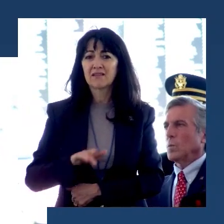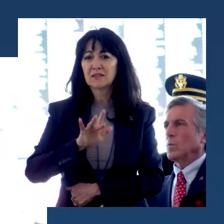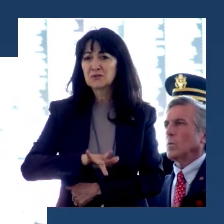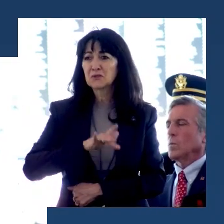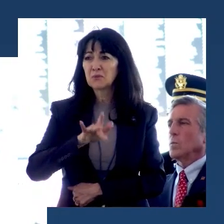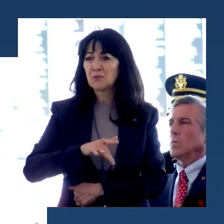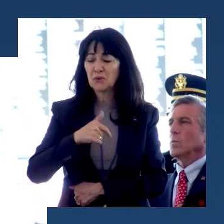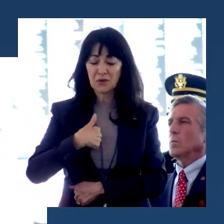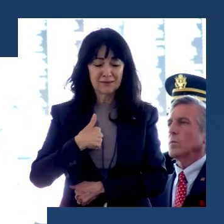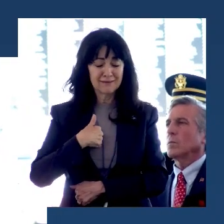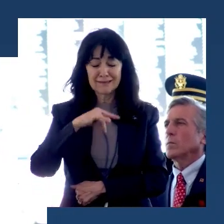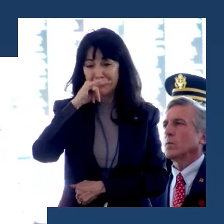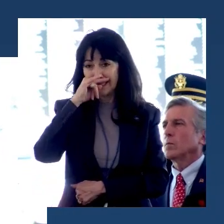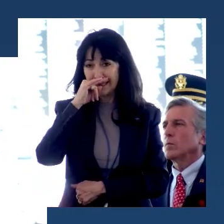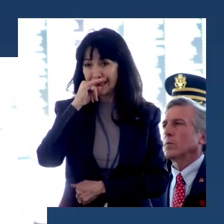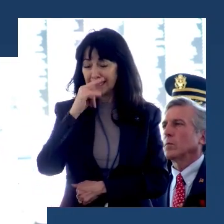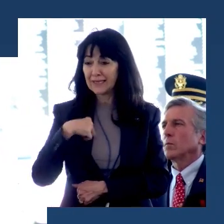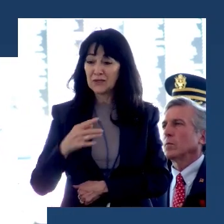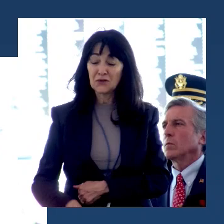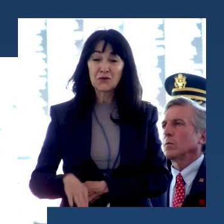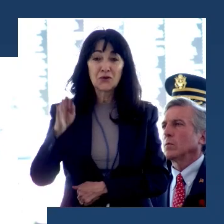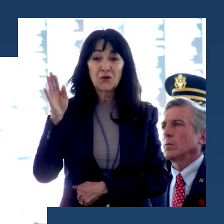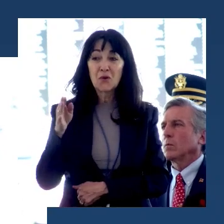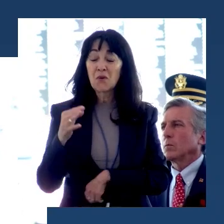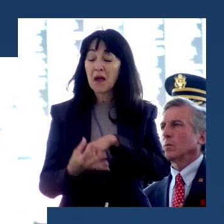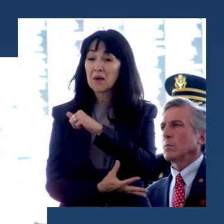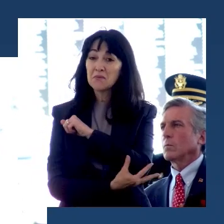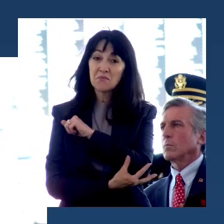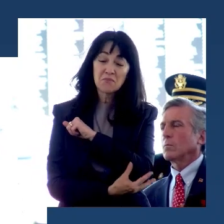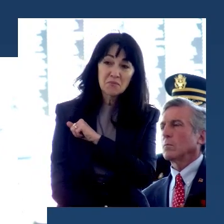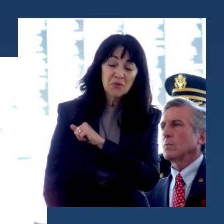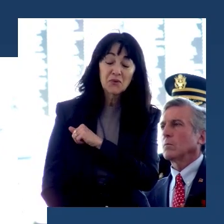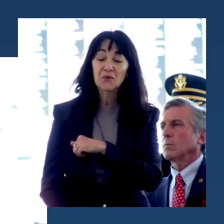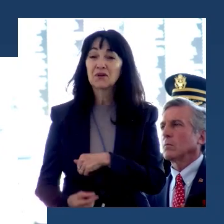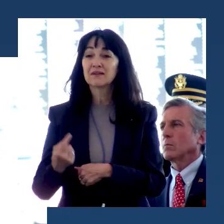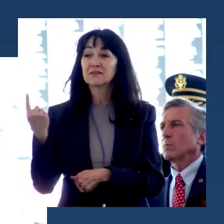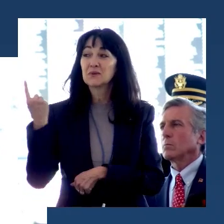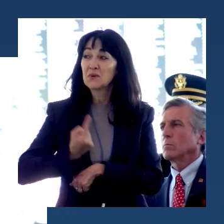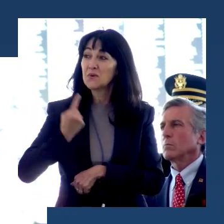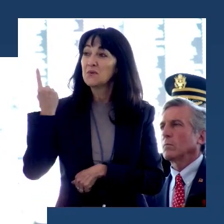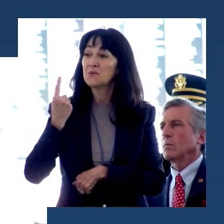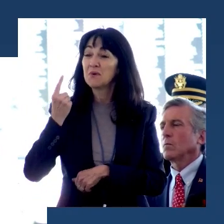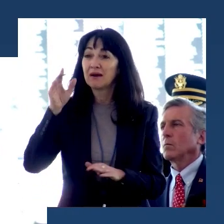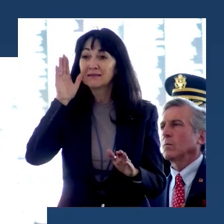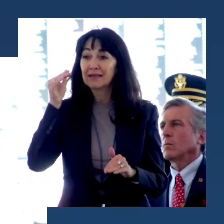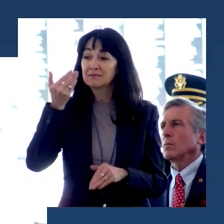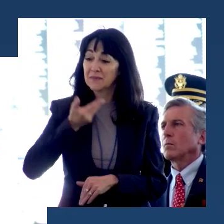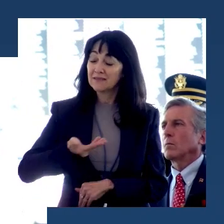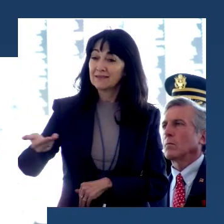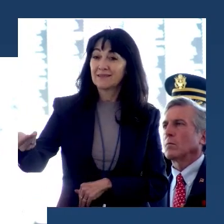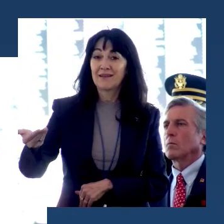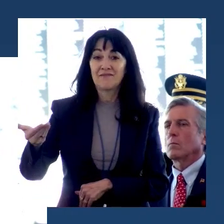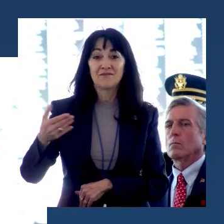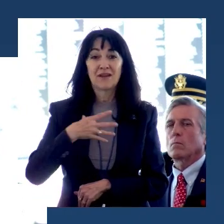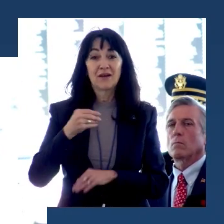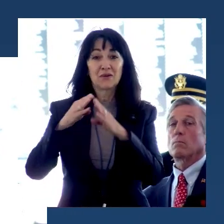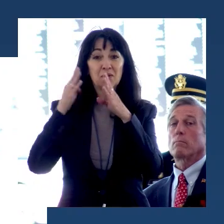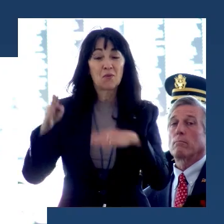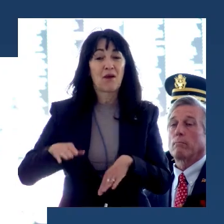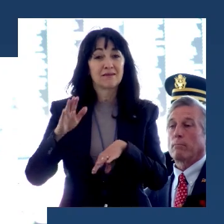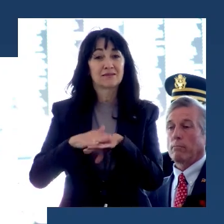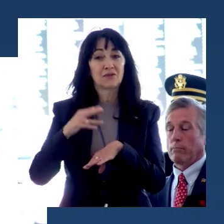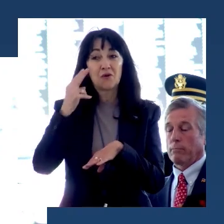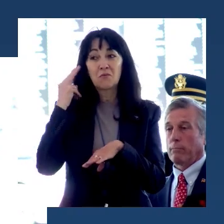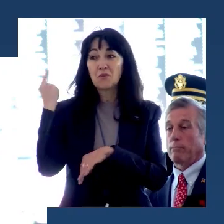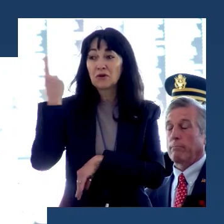up dirt poor to one day just expect to receive an invitation to the White House on Memorial Day